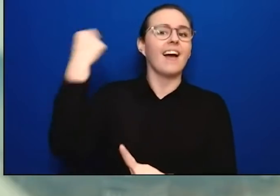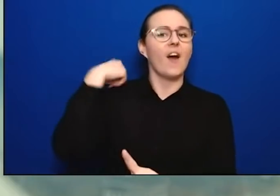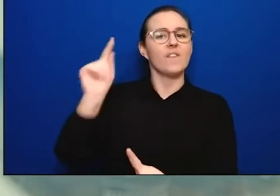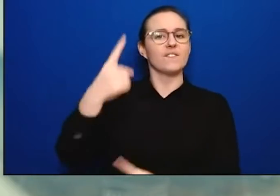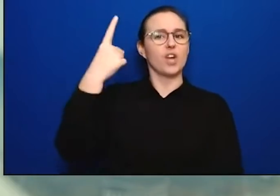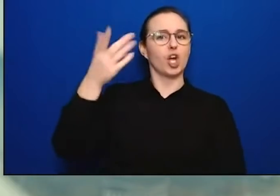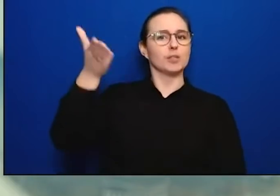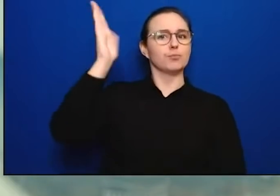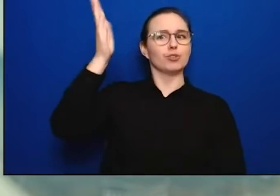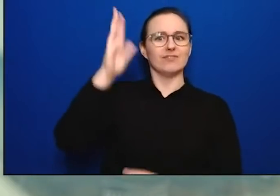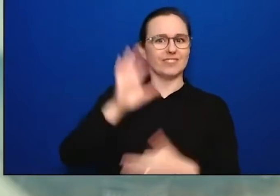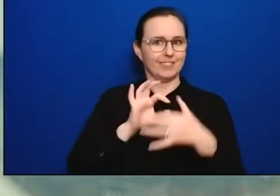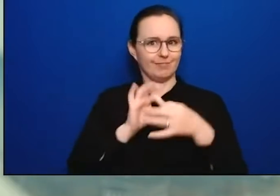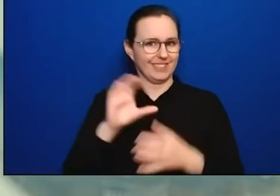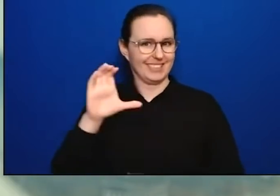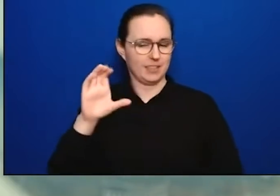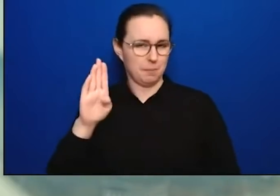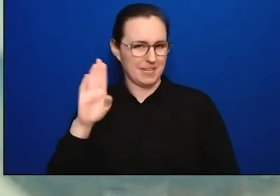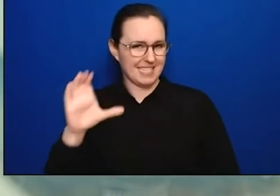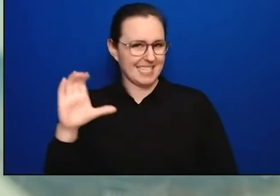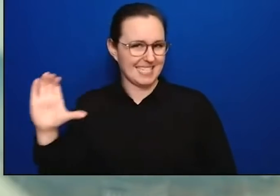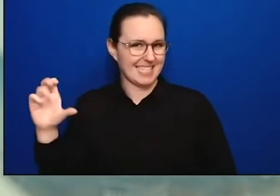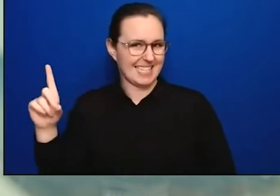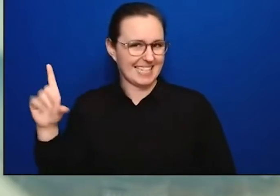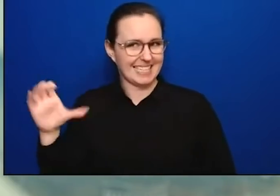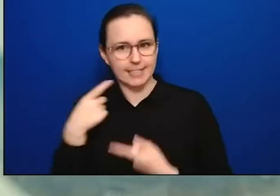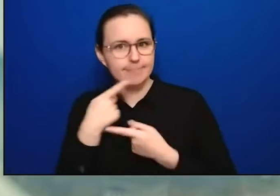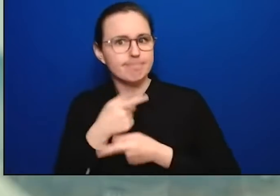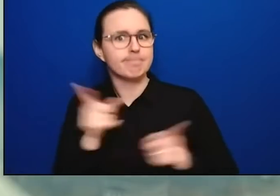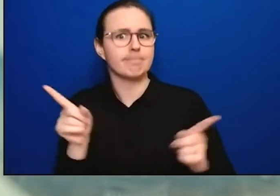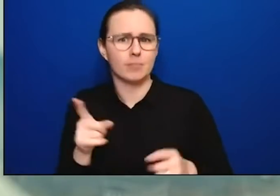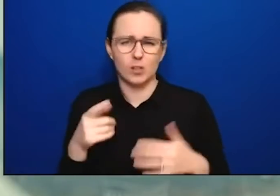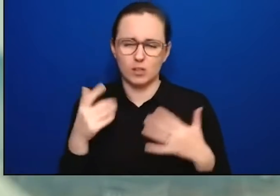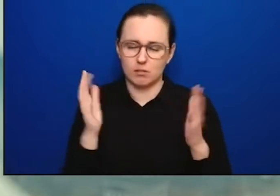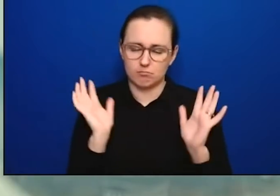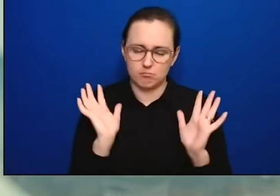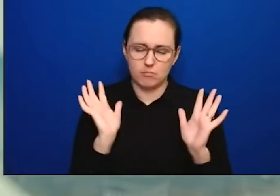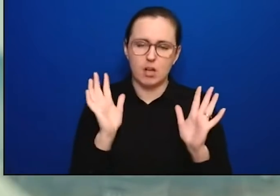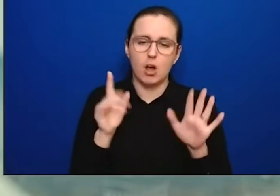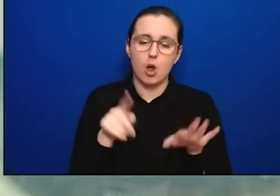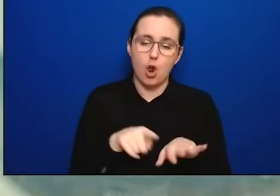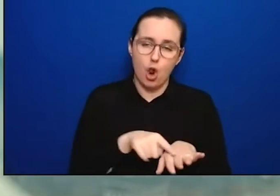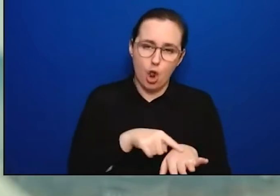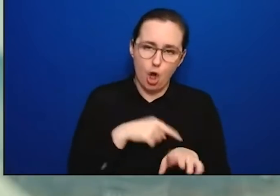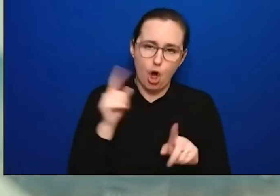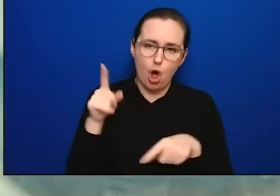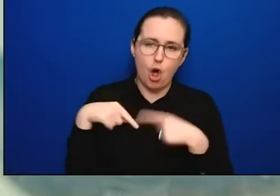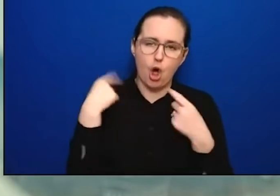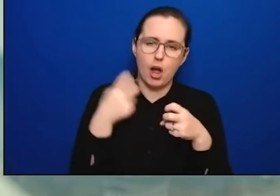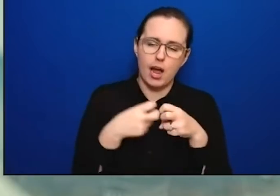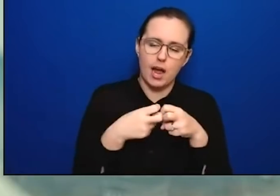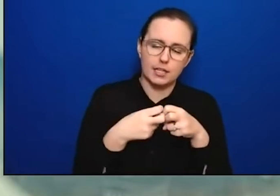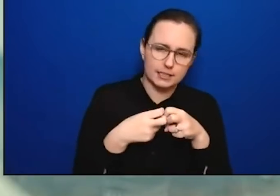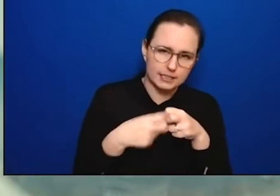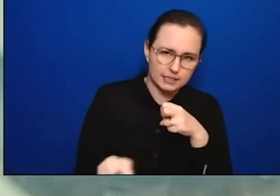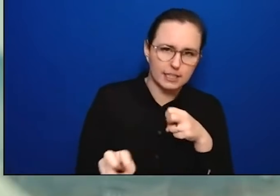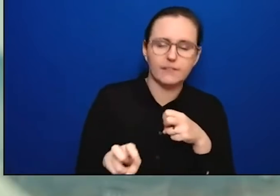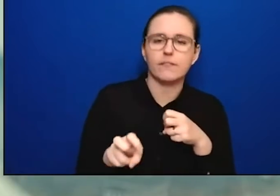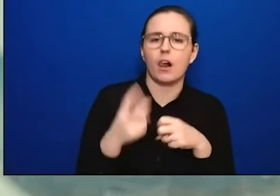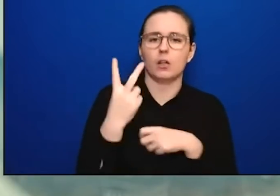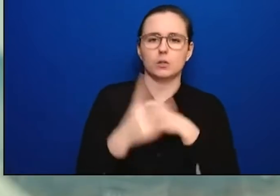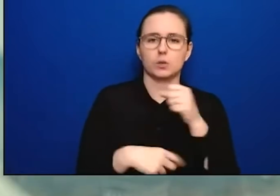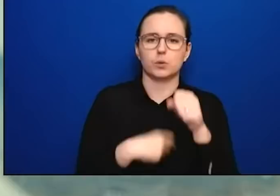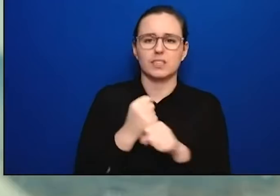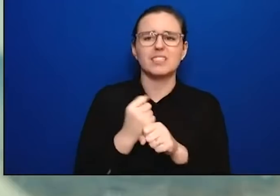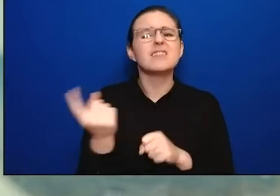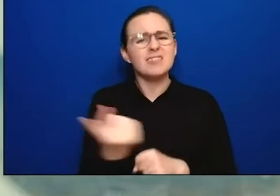recall, at the BC CDC. It has been a long and difficult time for everybody. When I would agree with